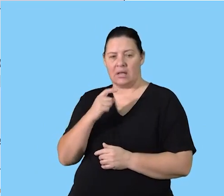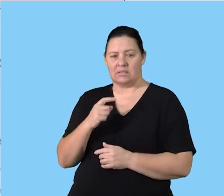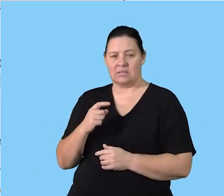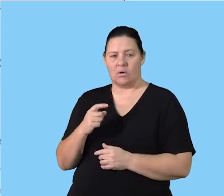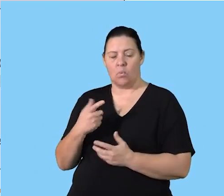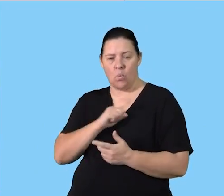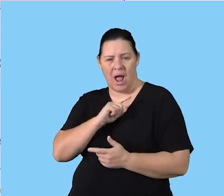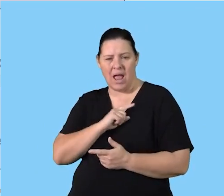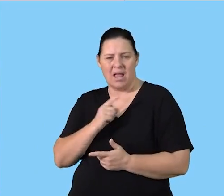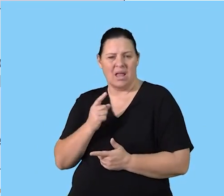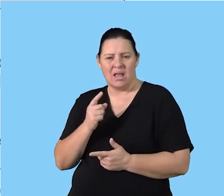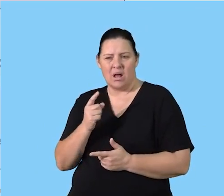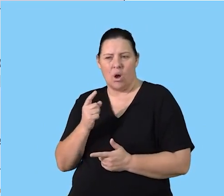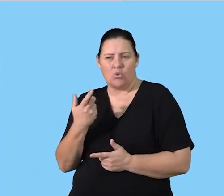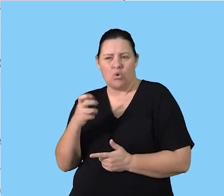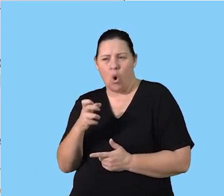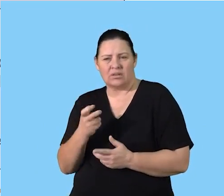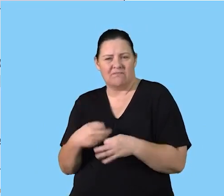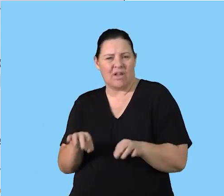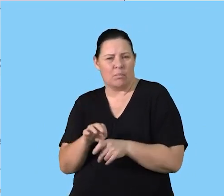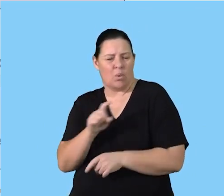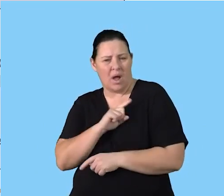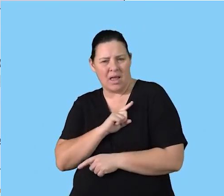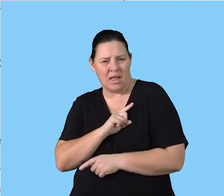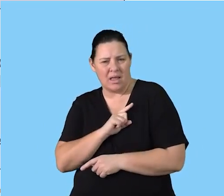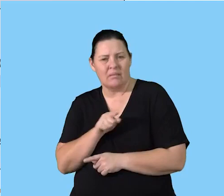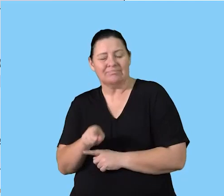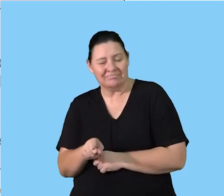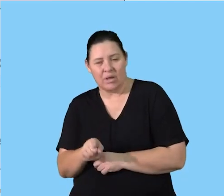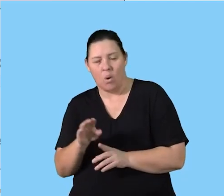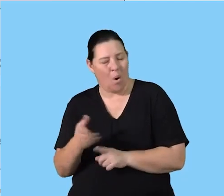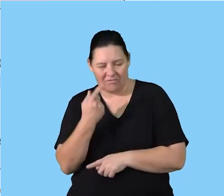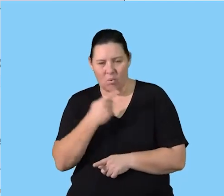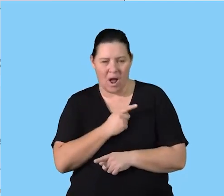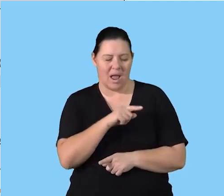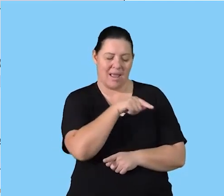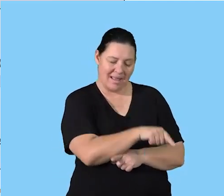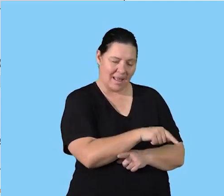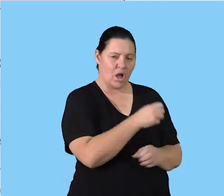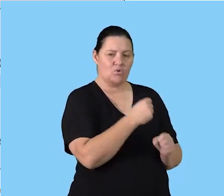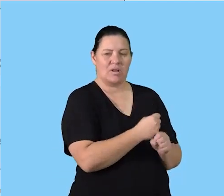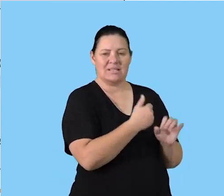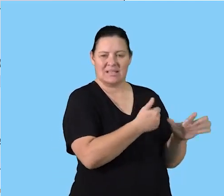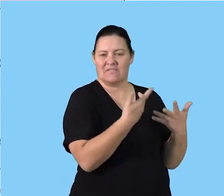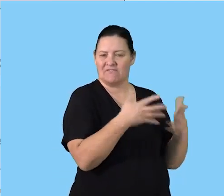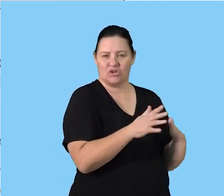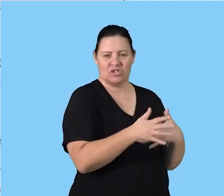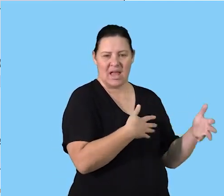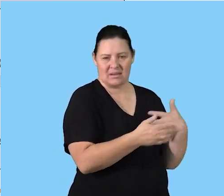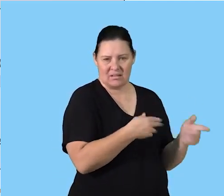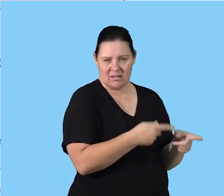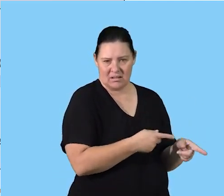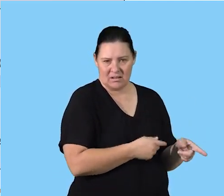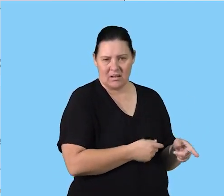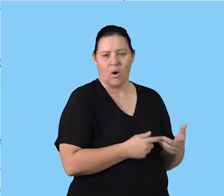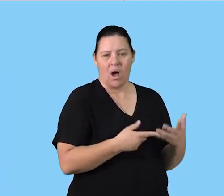we have removed that because it is covered in grade 6 under the topic Mapungube, trade, and even in